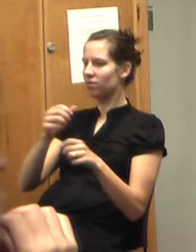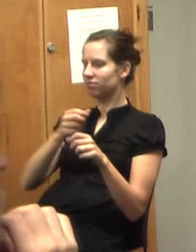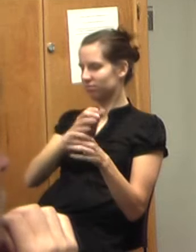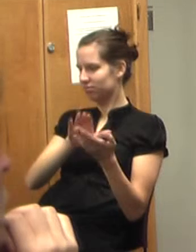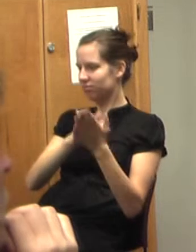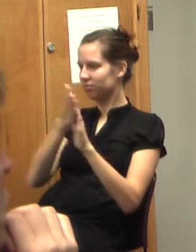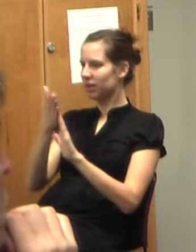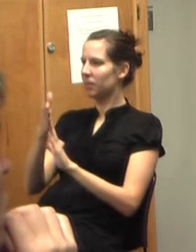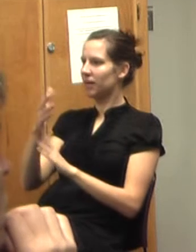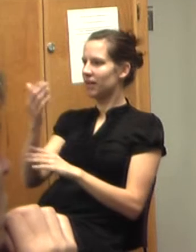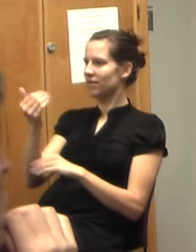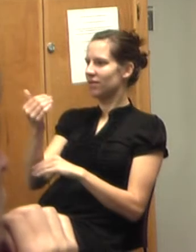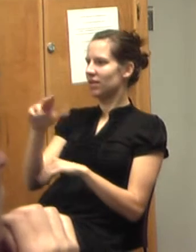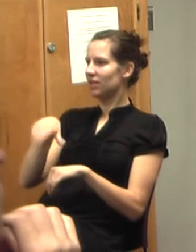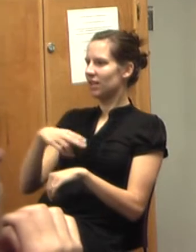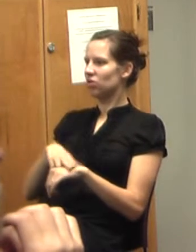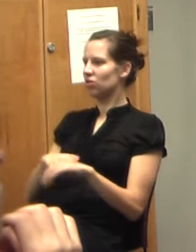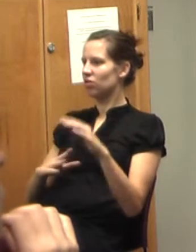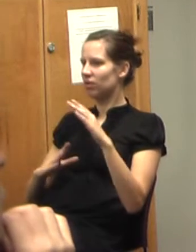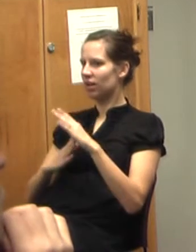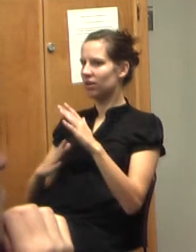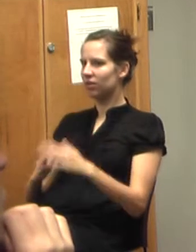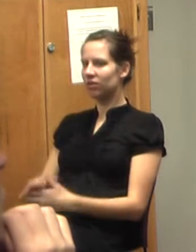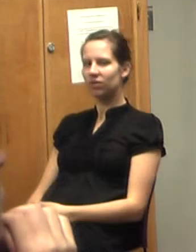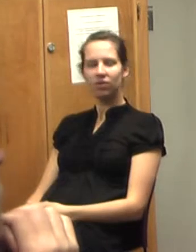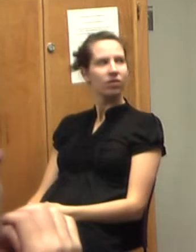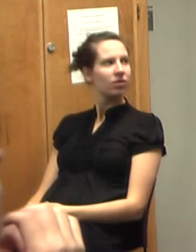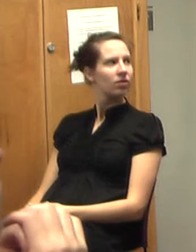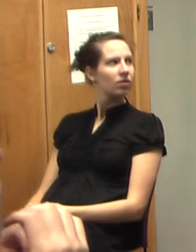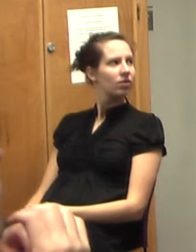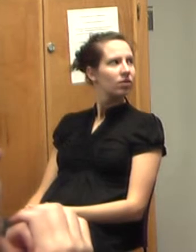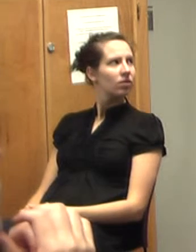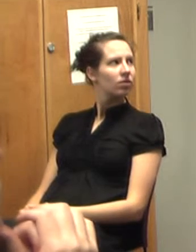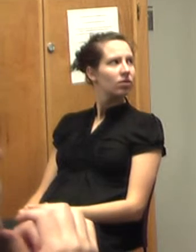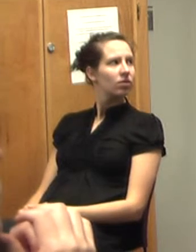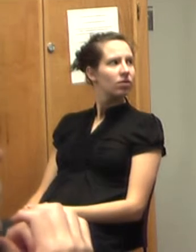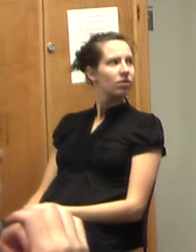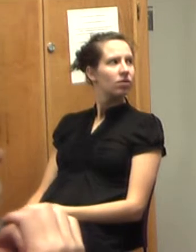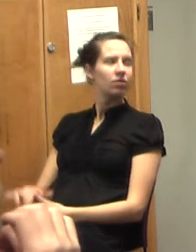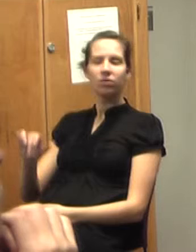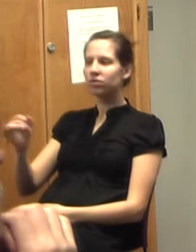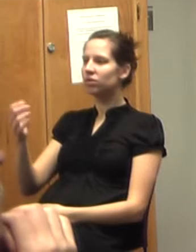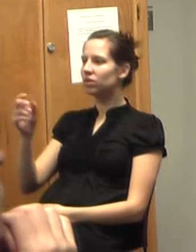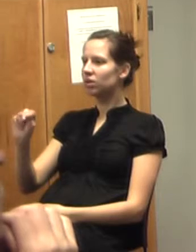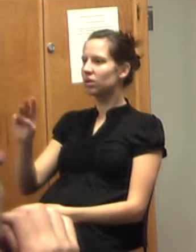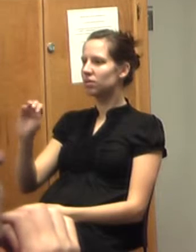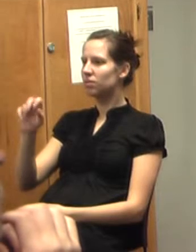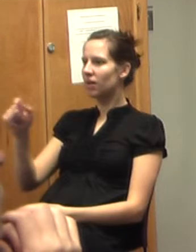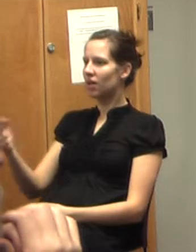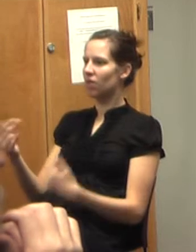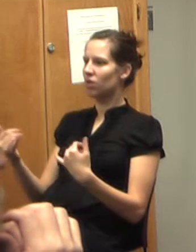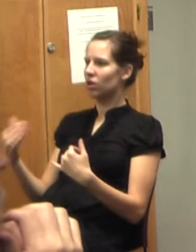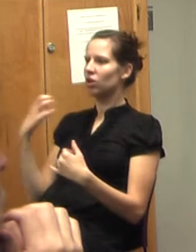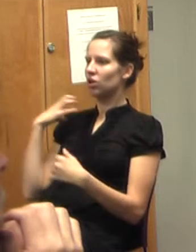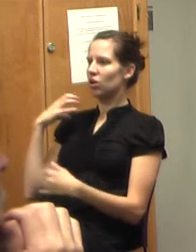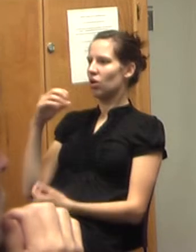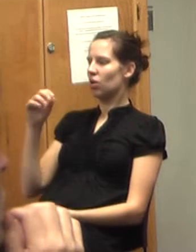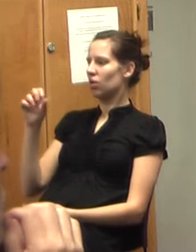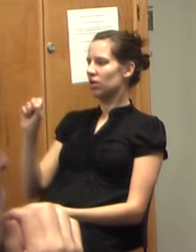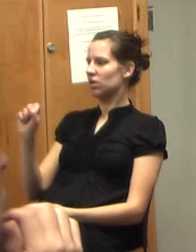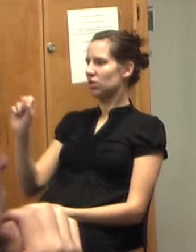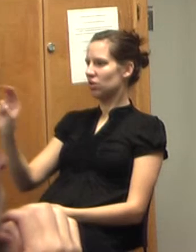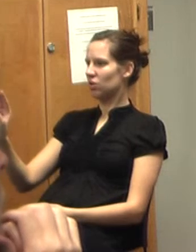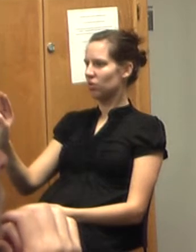to an astounding 15 national titles. Then we have John Smith. He's the current coach at Oklahoma